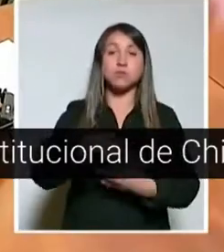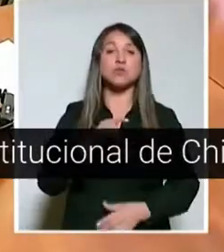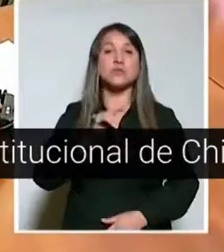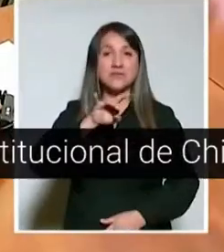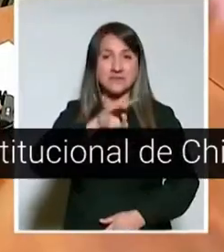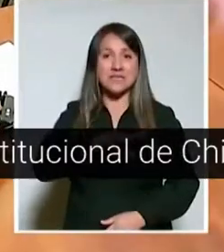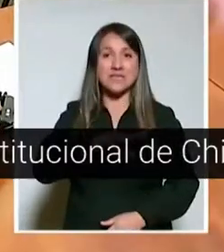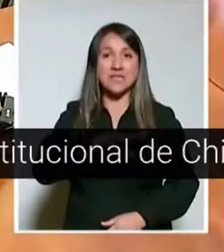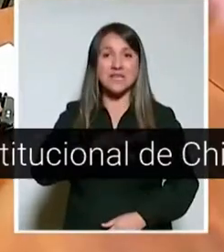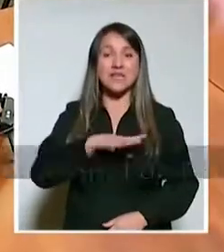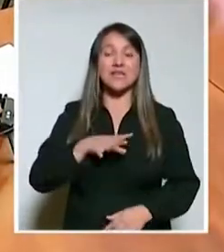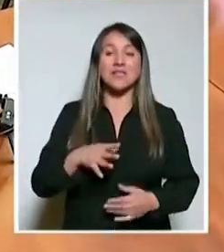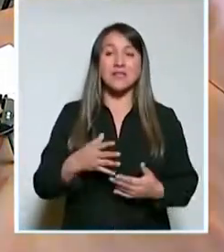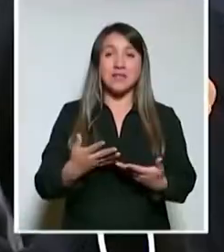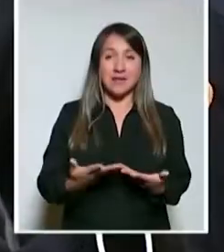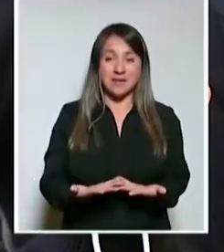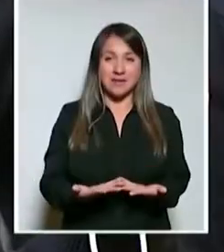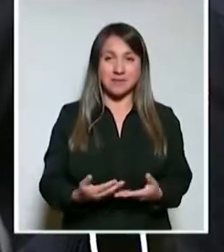Chile